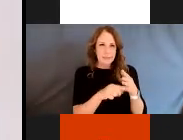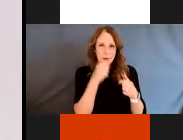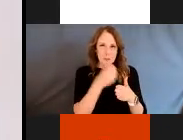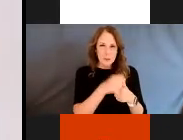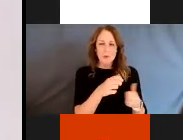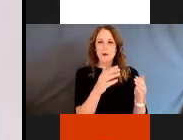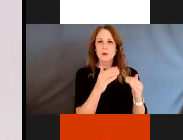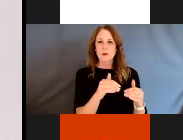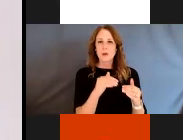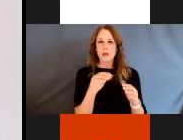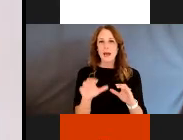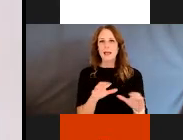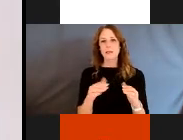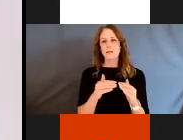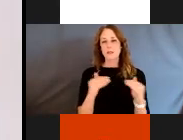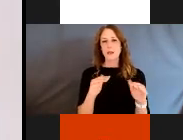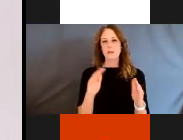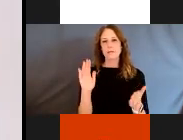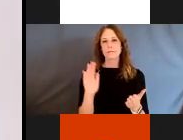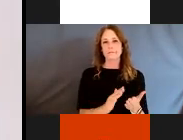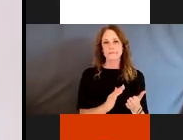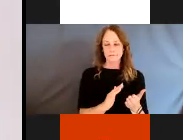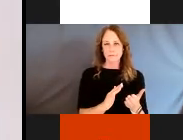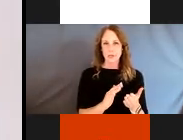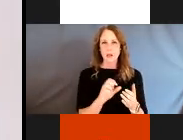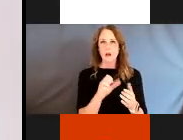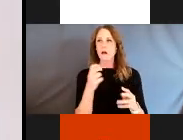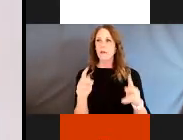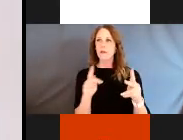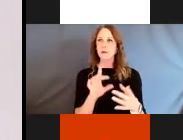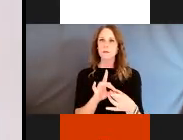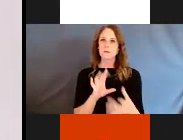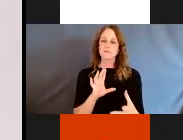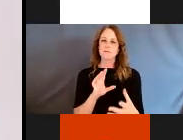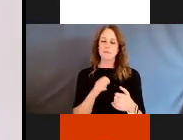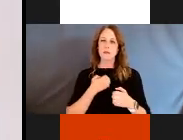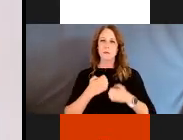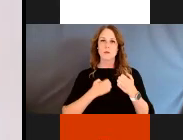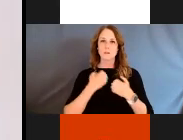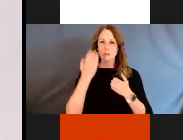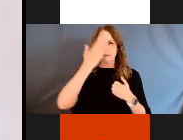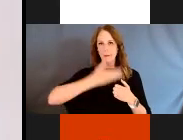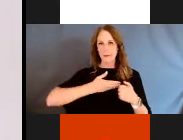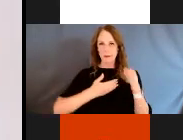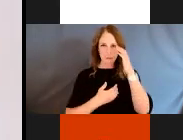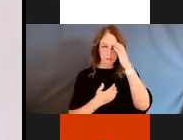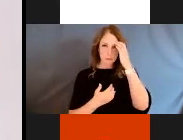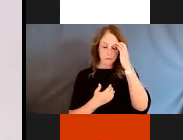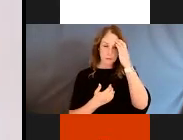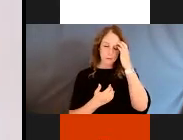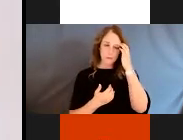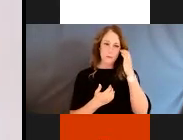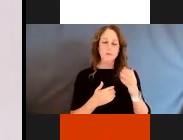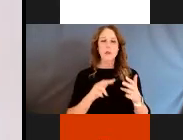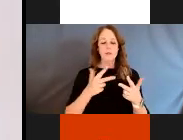level, and a detachment from others or emotional numbing. The third symptom cluster is